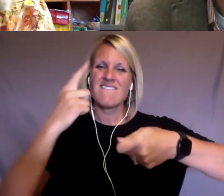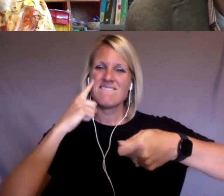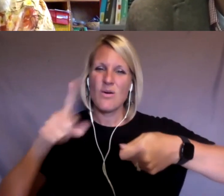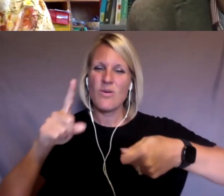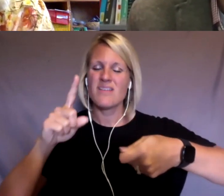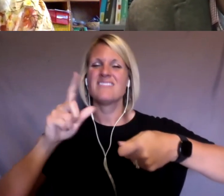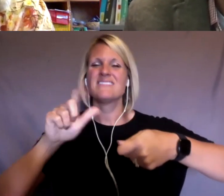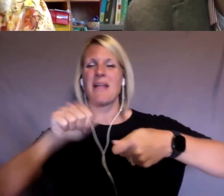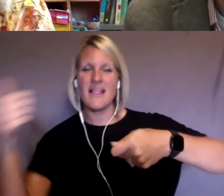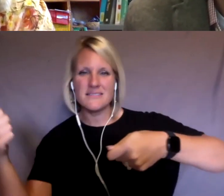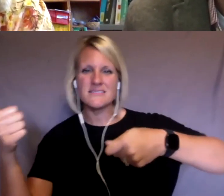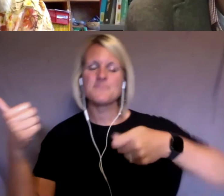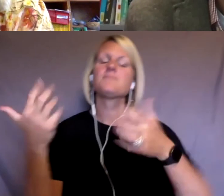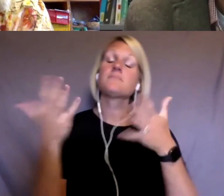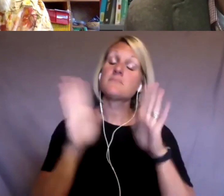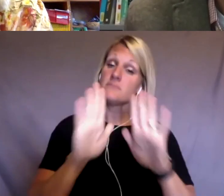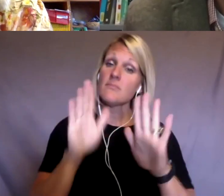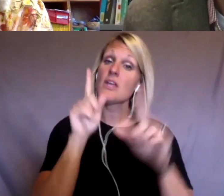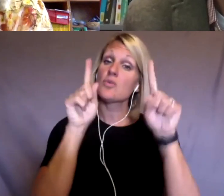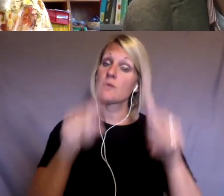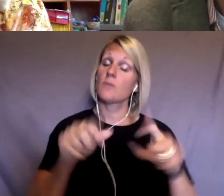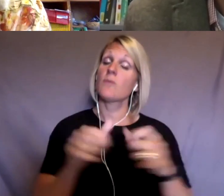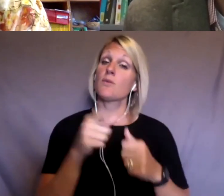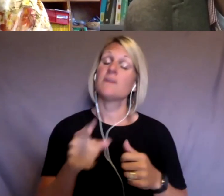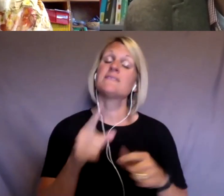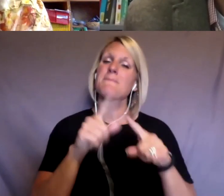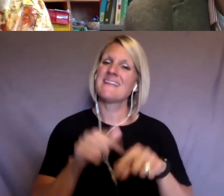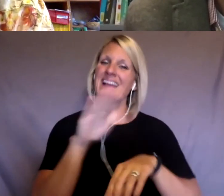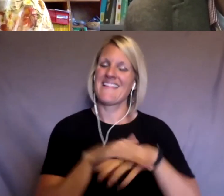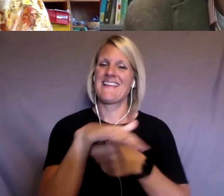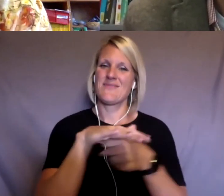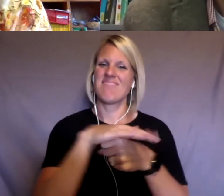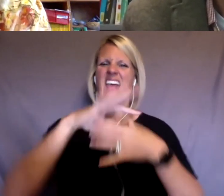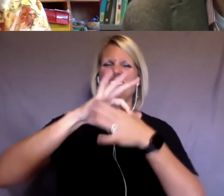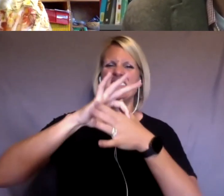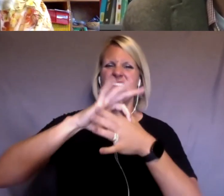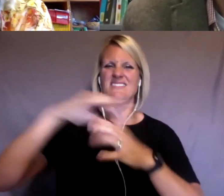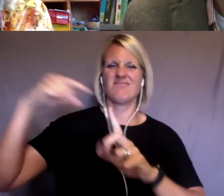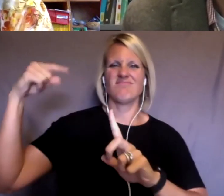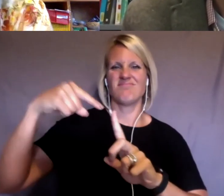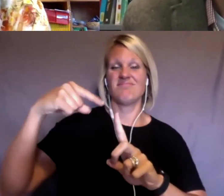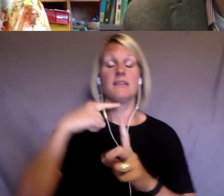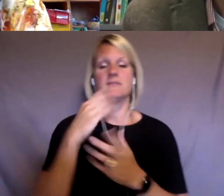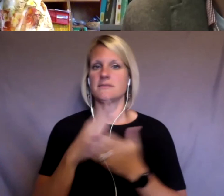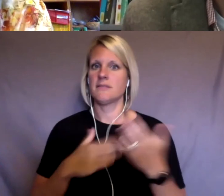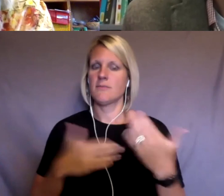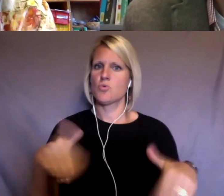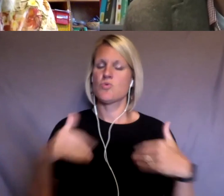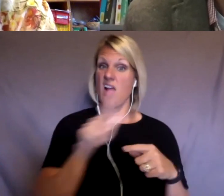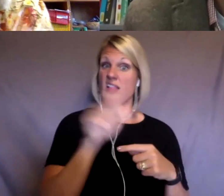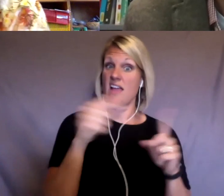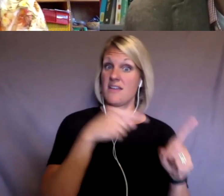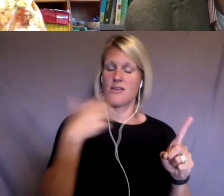one of the things that is very contextual, even though I know it raises some of the most heated debates in Los Angeles are